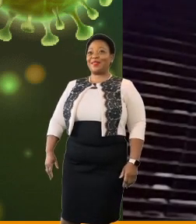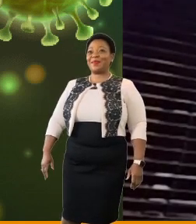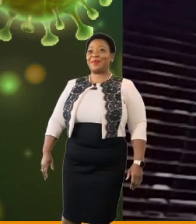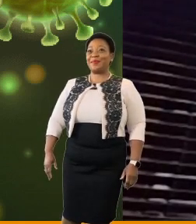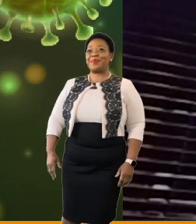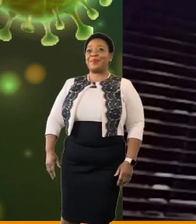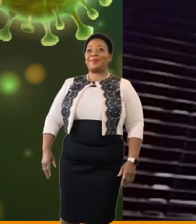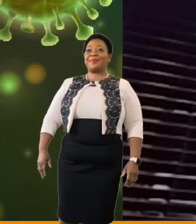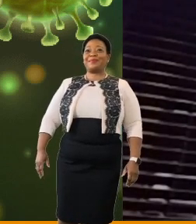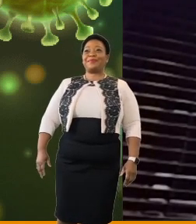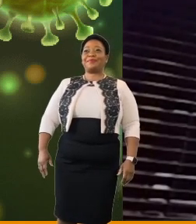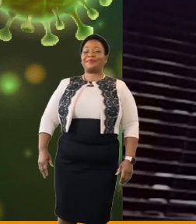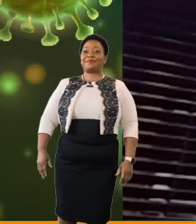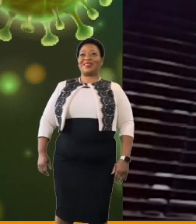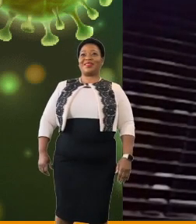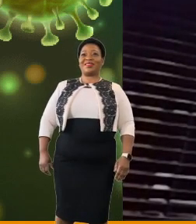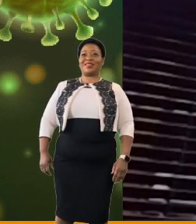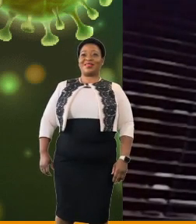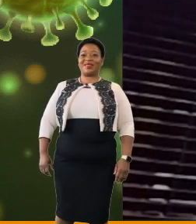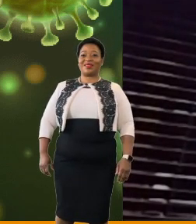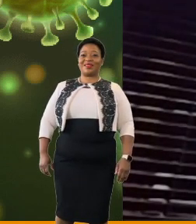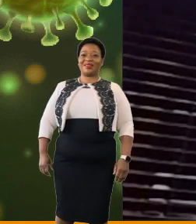we ensure that